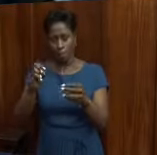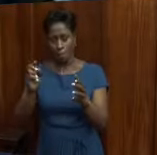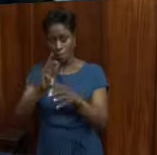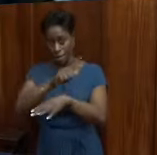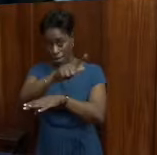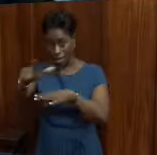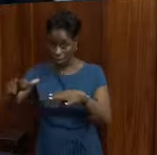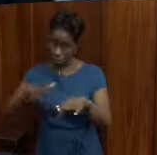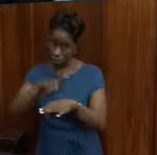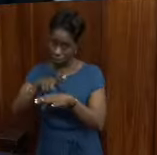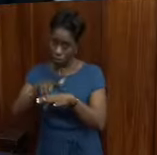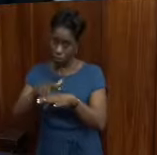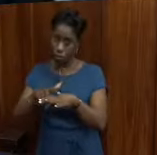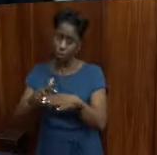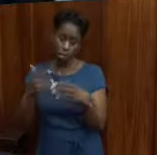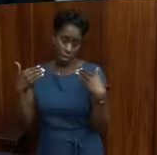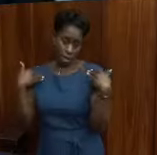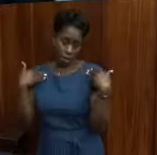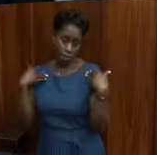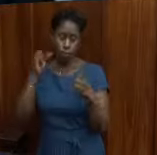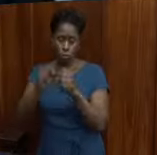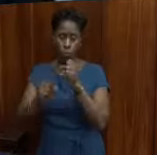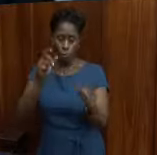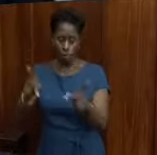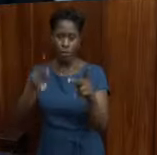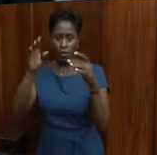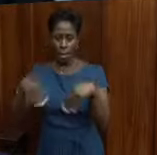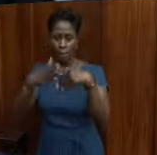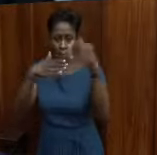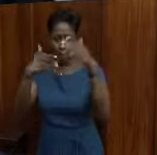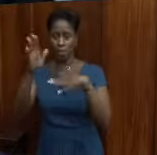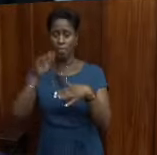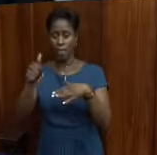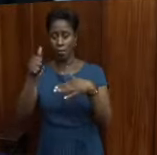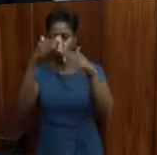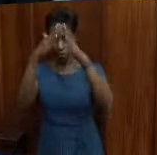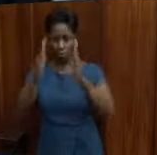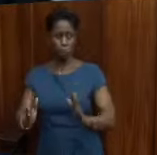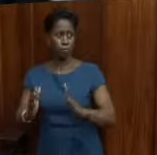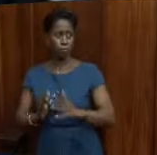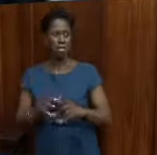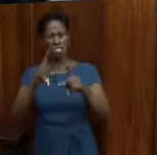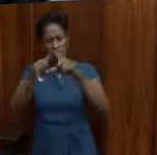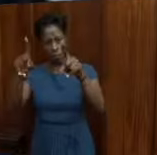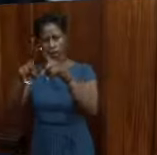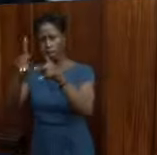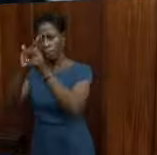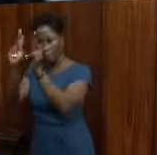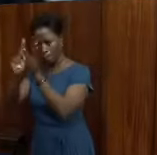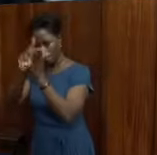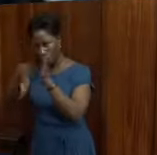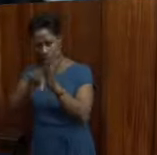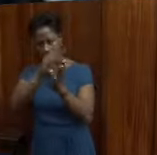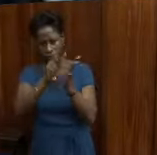4.05 million has been provided in the estimates for the funding of the National Sites and Services